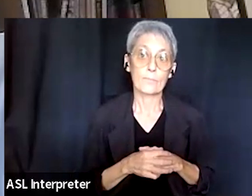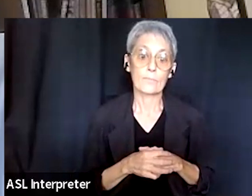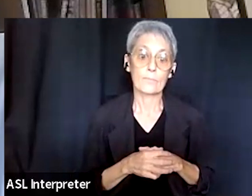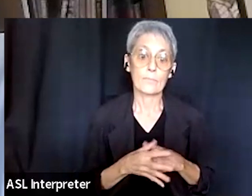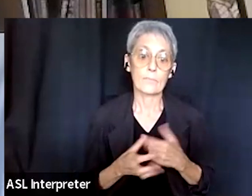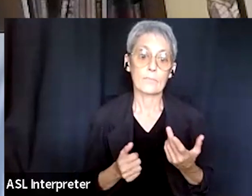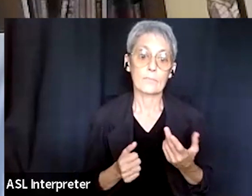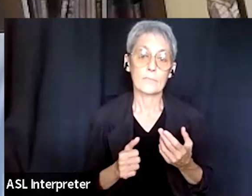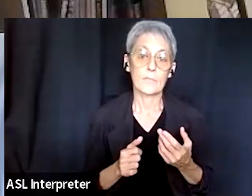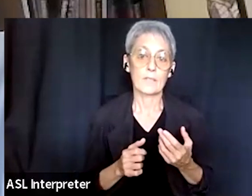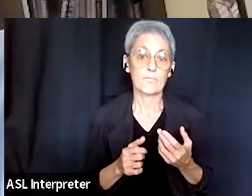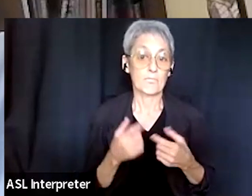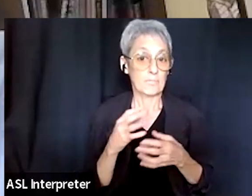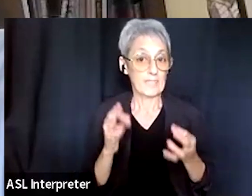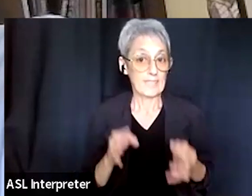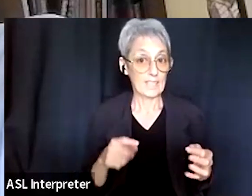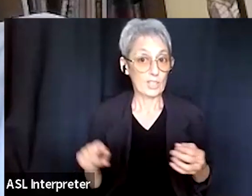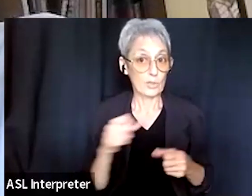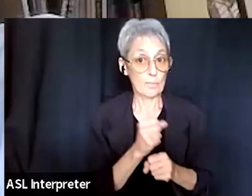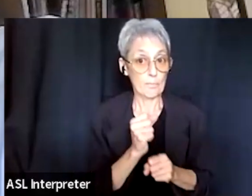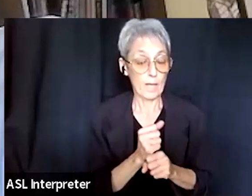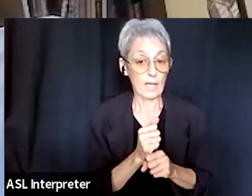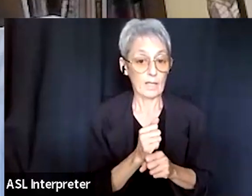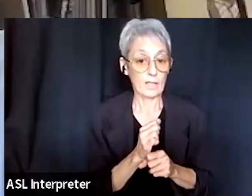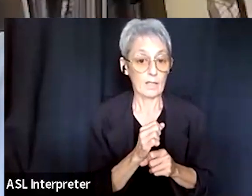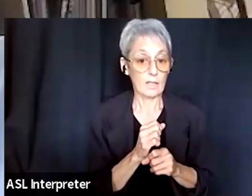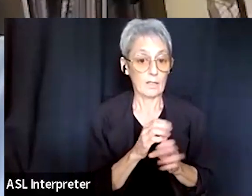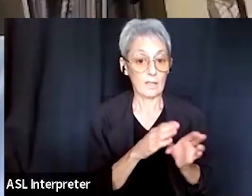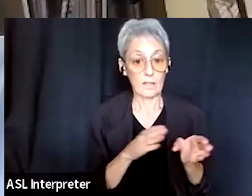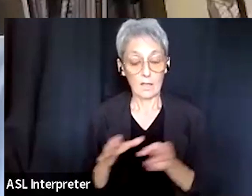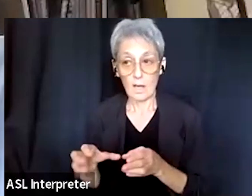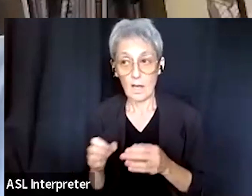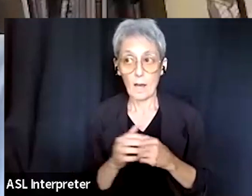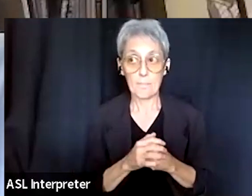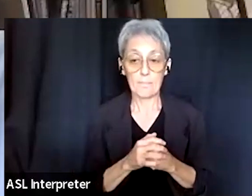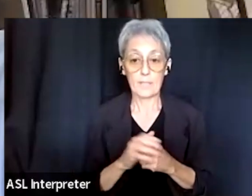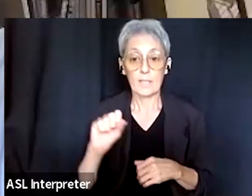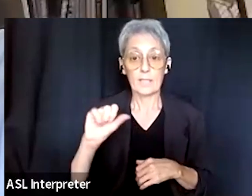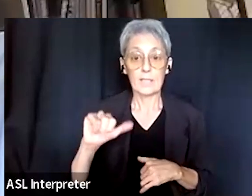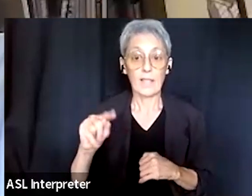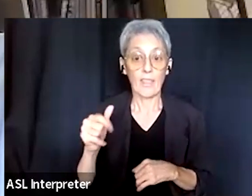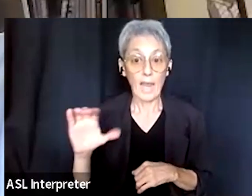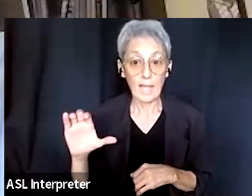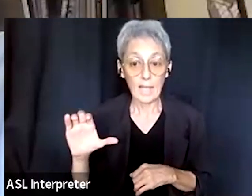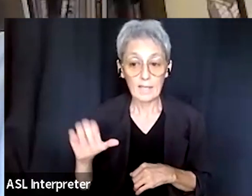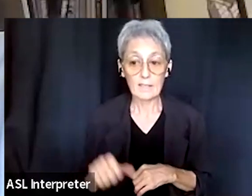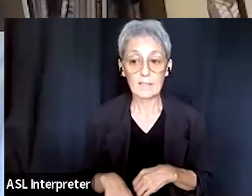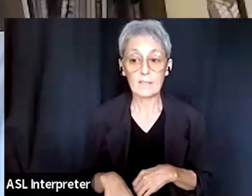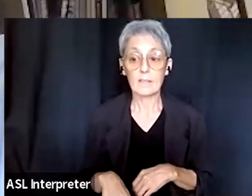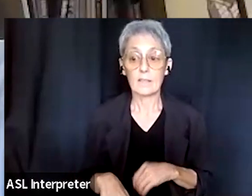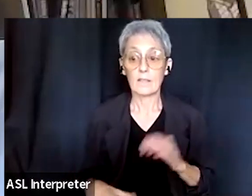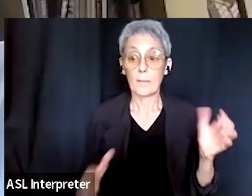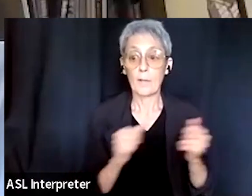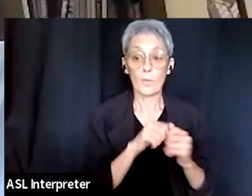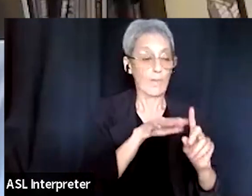decisions you make lean more towards synthetic versus contextualized phonic. What